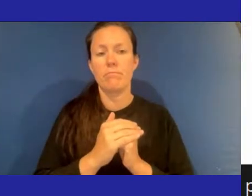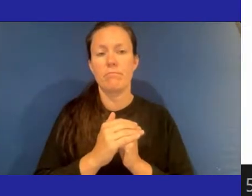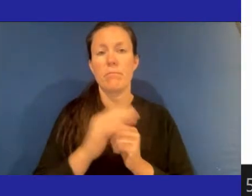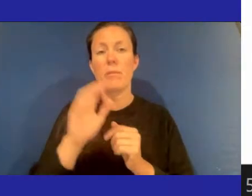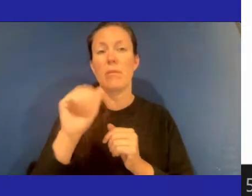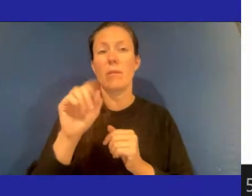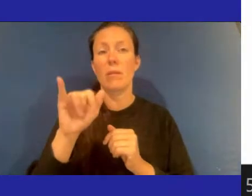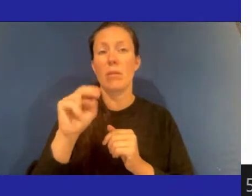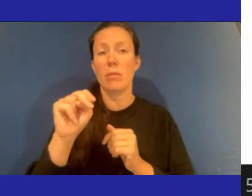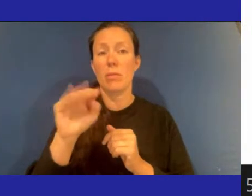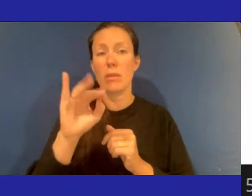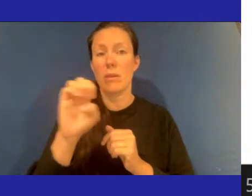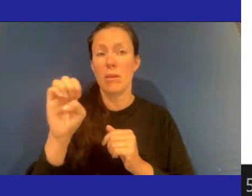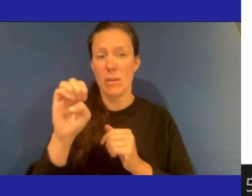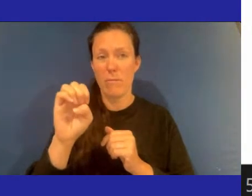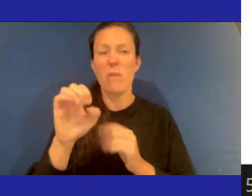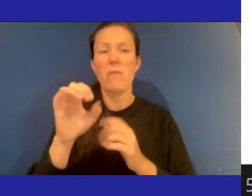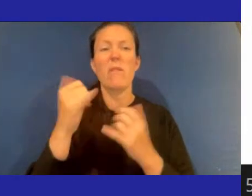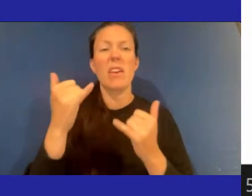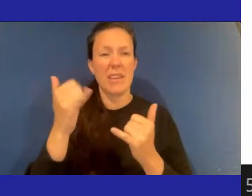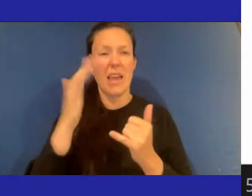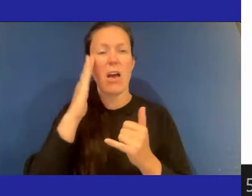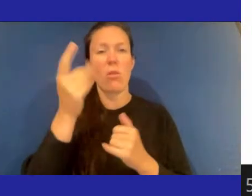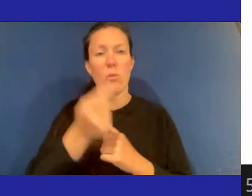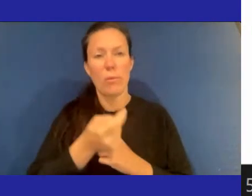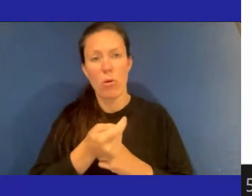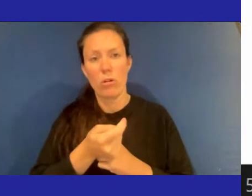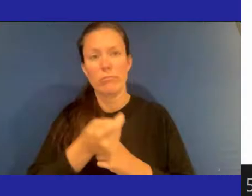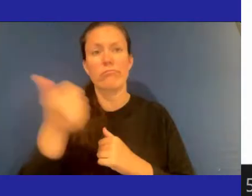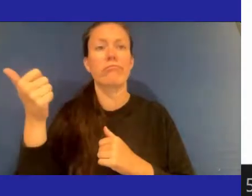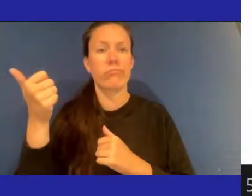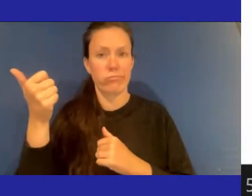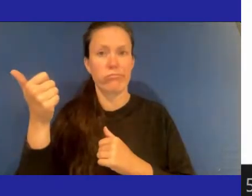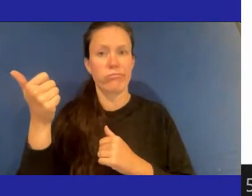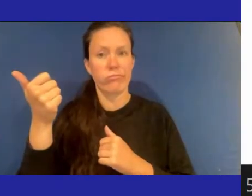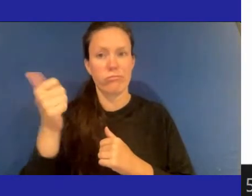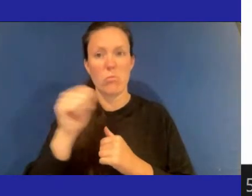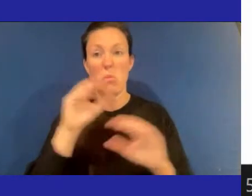fee without any additional burden because we're already